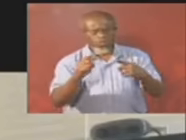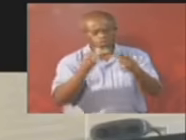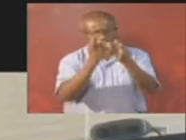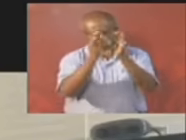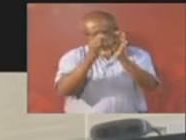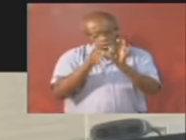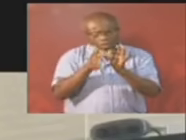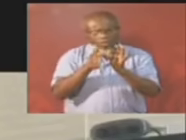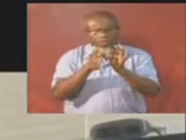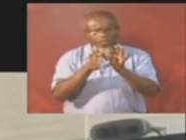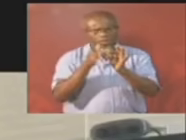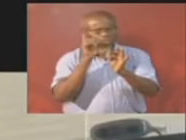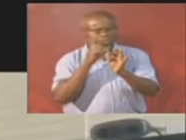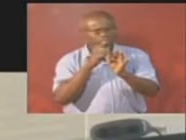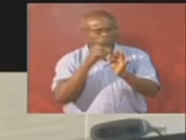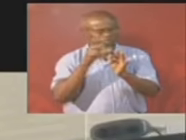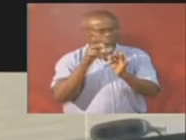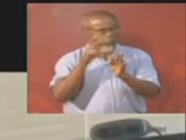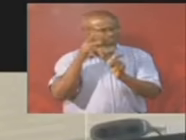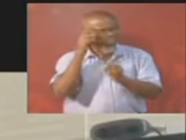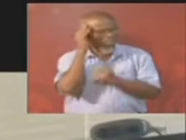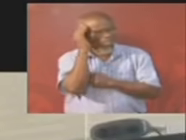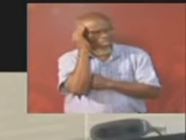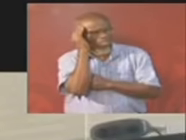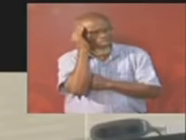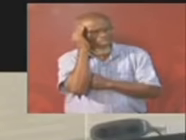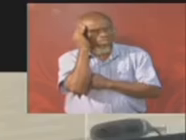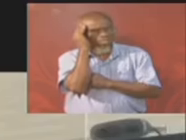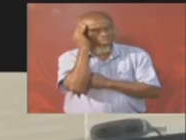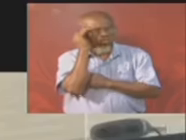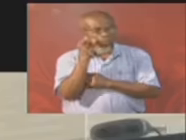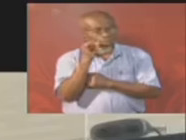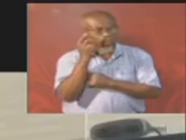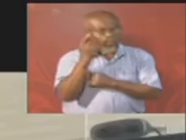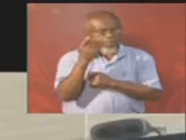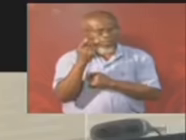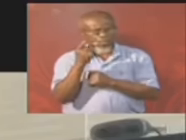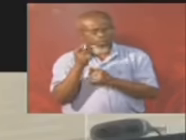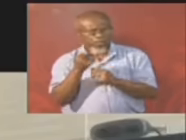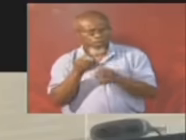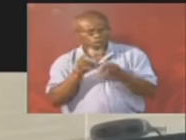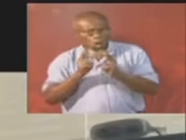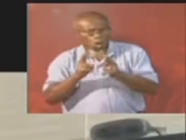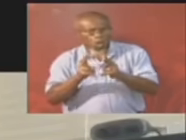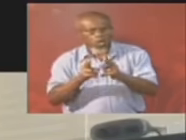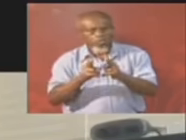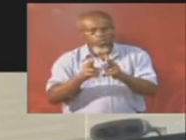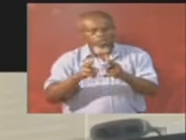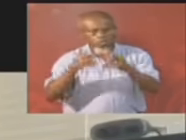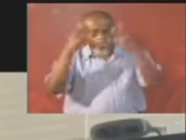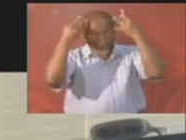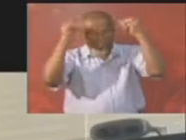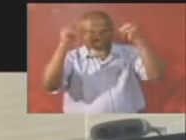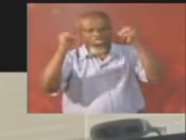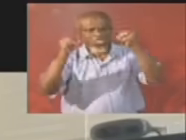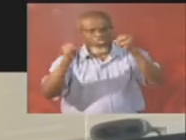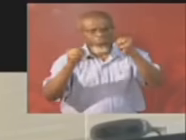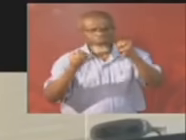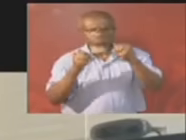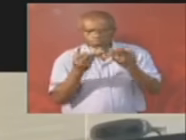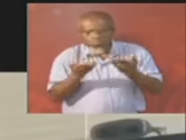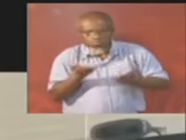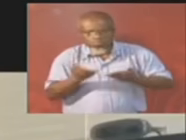some concerns over what they believe has been a lack of urgency on the part of the ministry in treating them